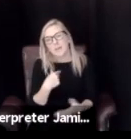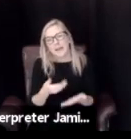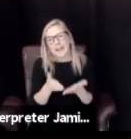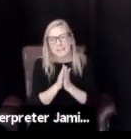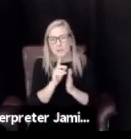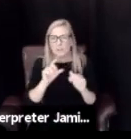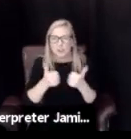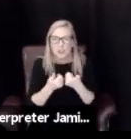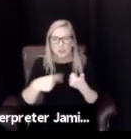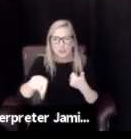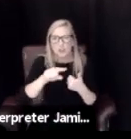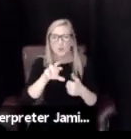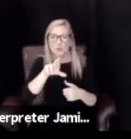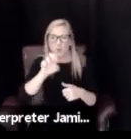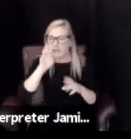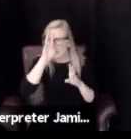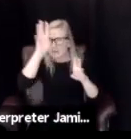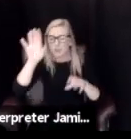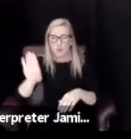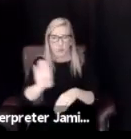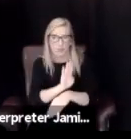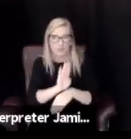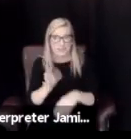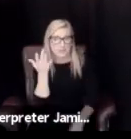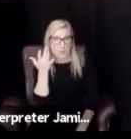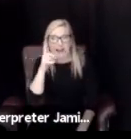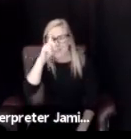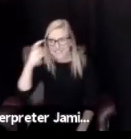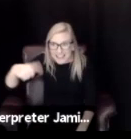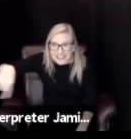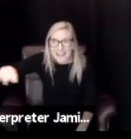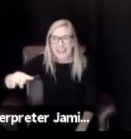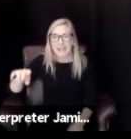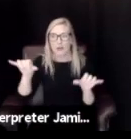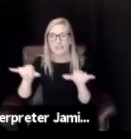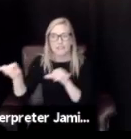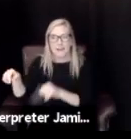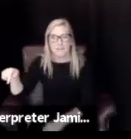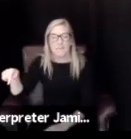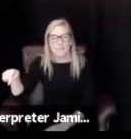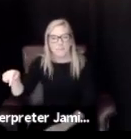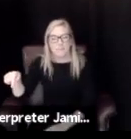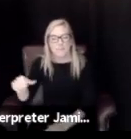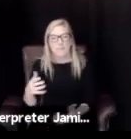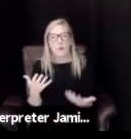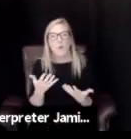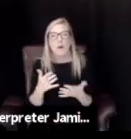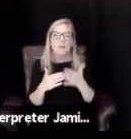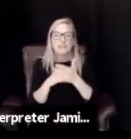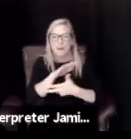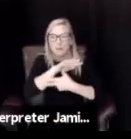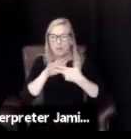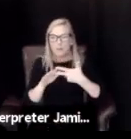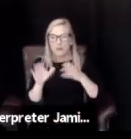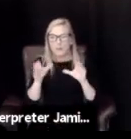to reimagine your business, because they're reimagining theirs. So what are the three primary categories? Number one,